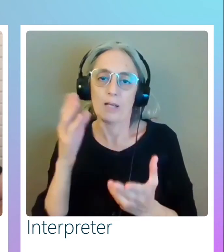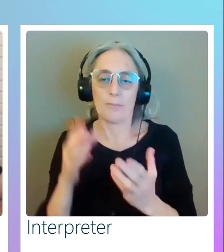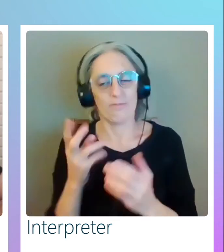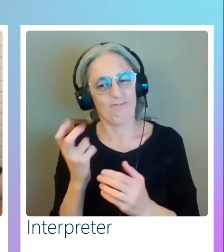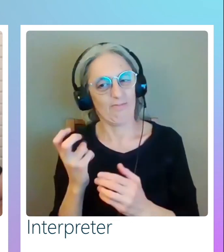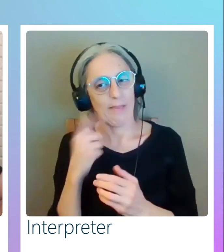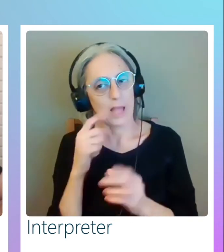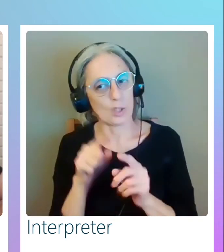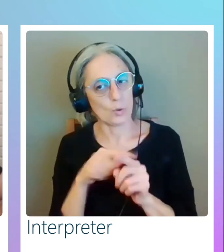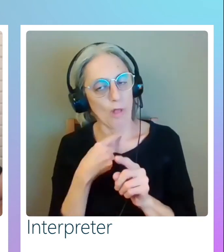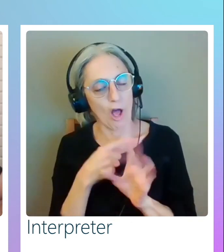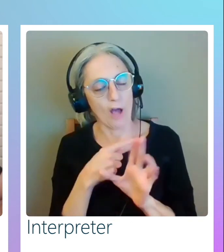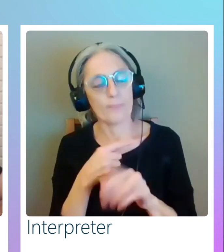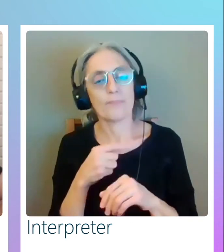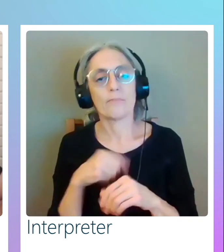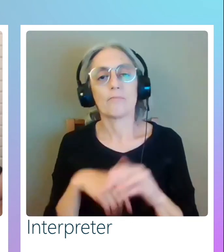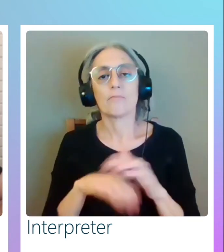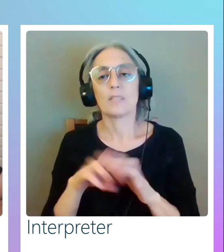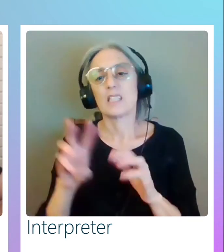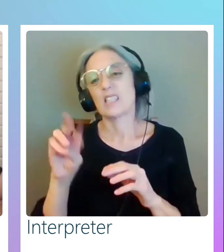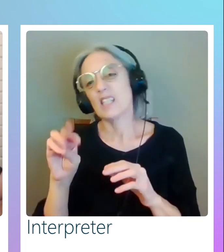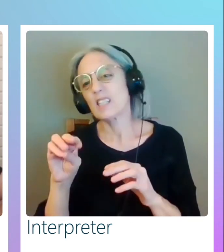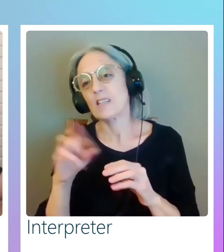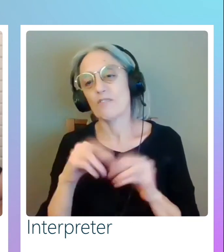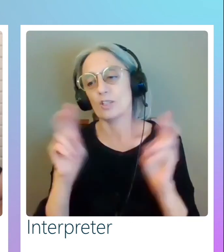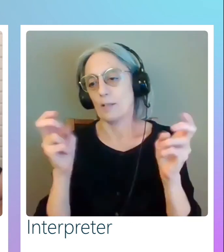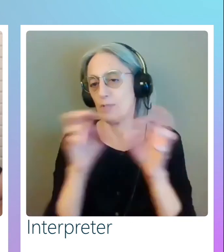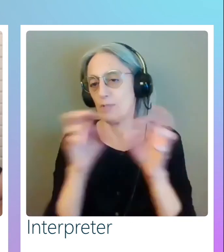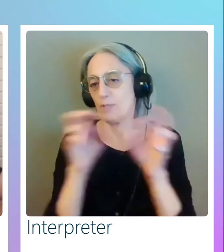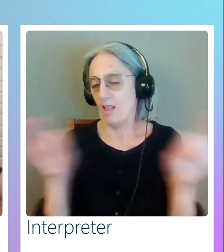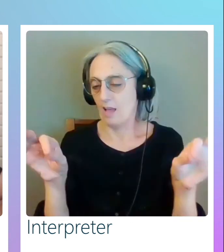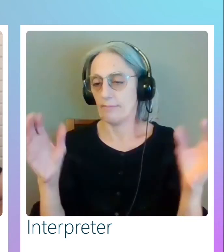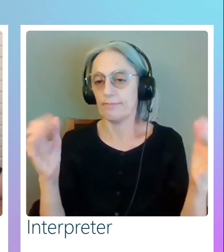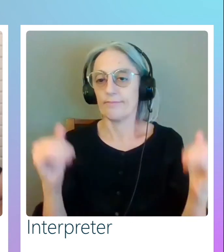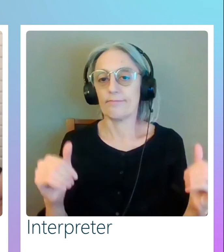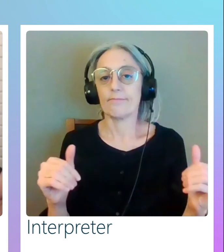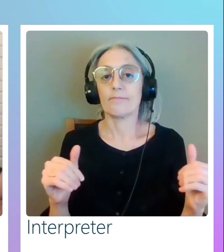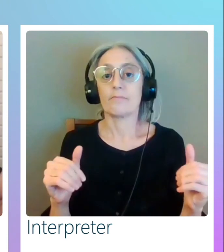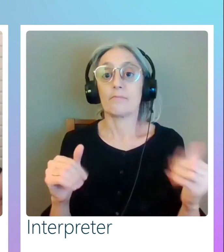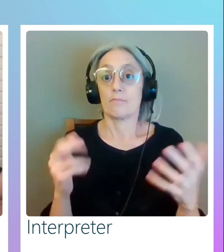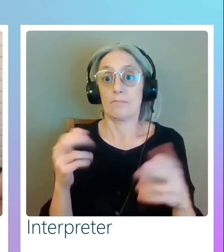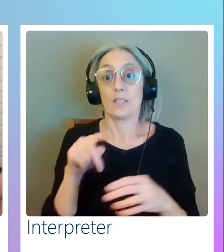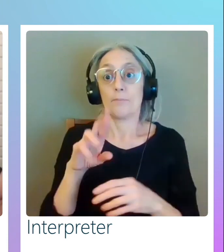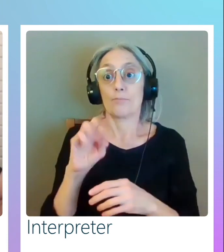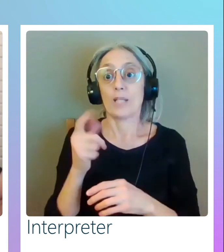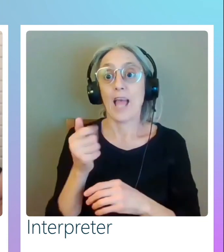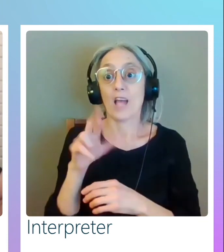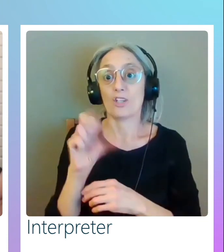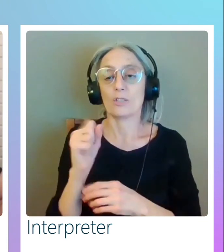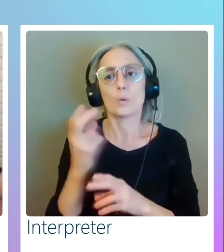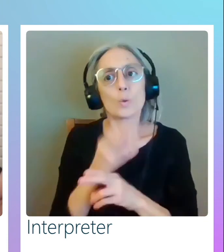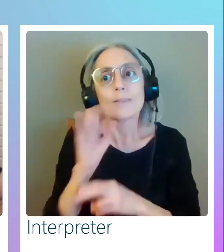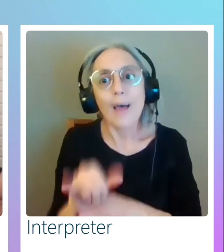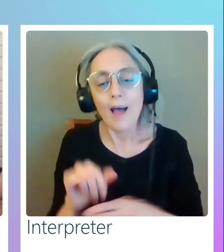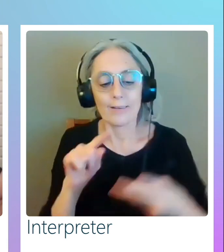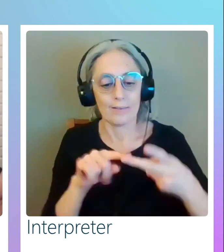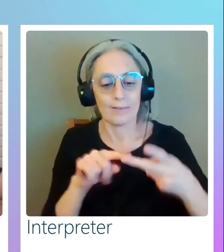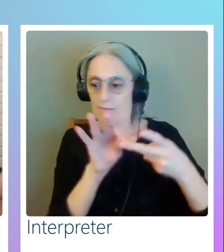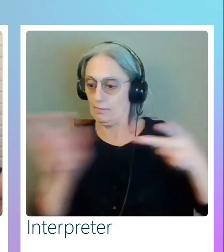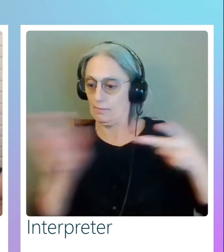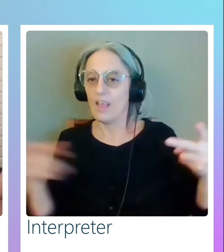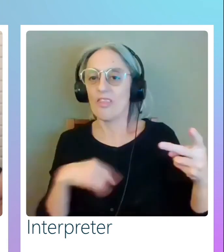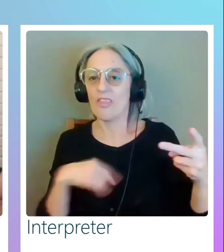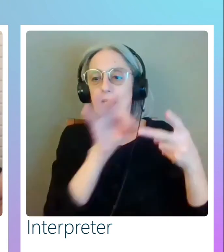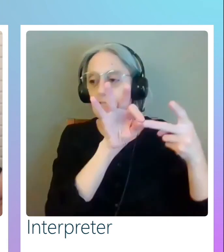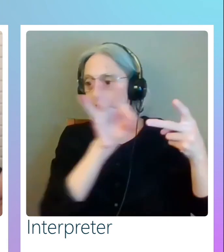But anyway, you have up to like 60 characters on a subject line. That take advantage of your pre-headers, because that's that sentence that's going to